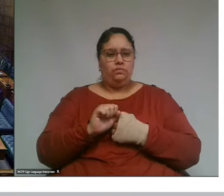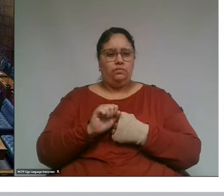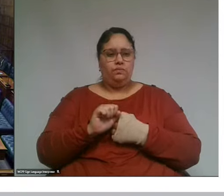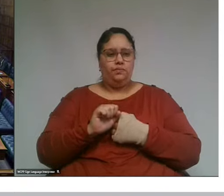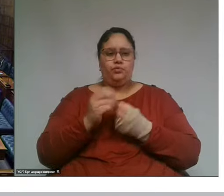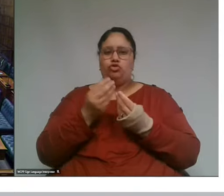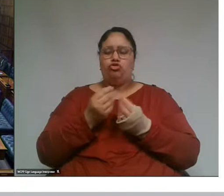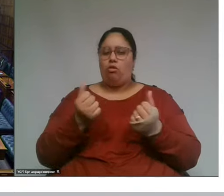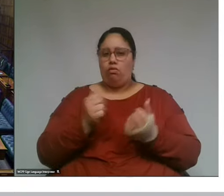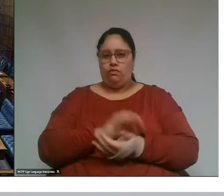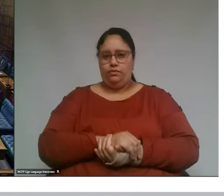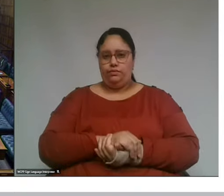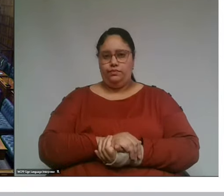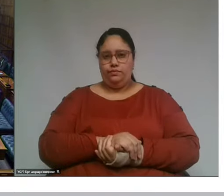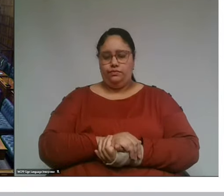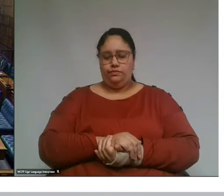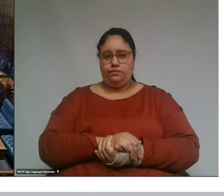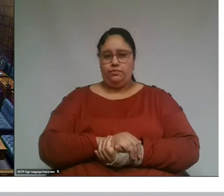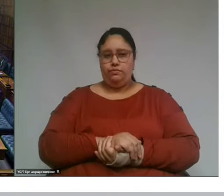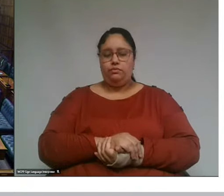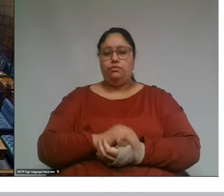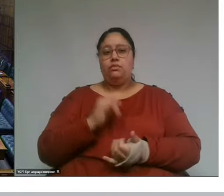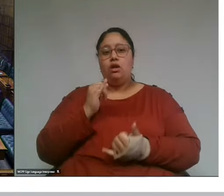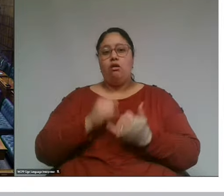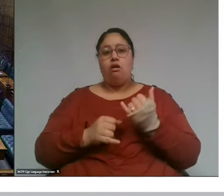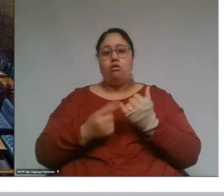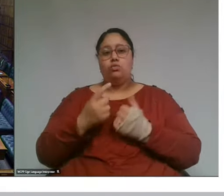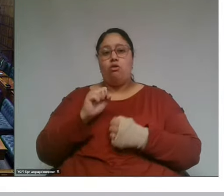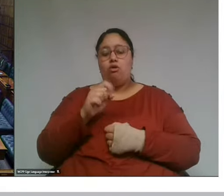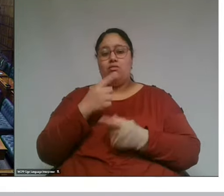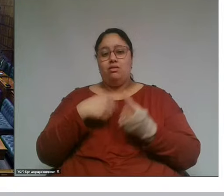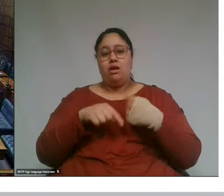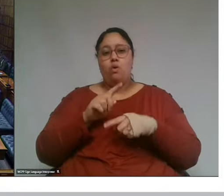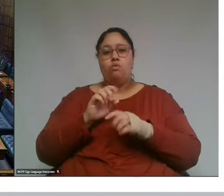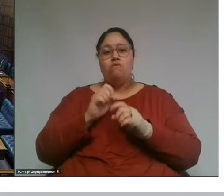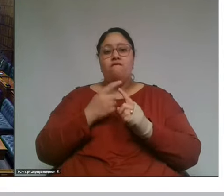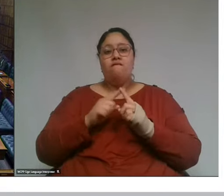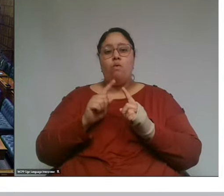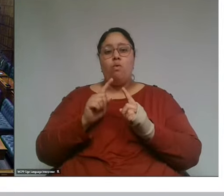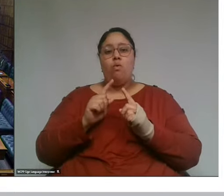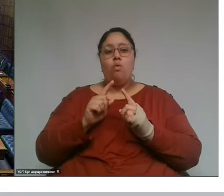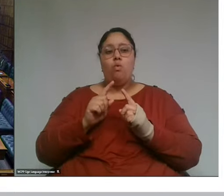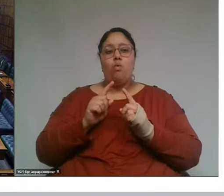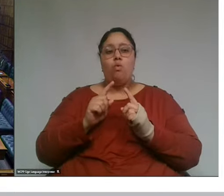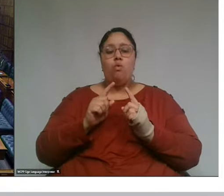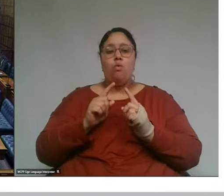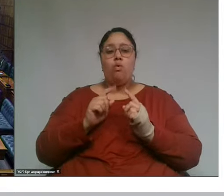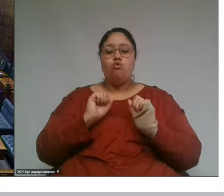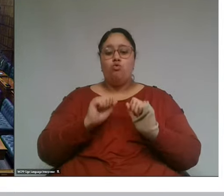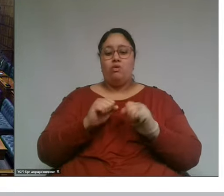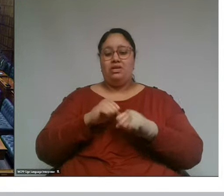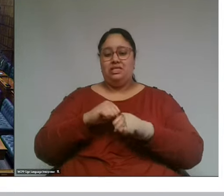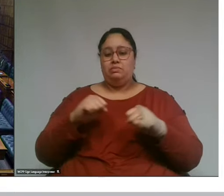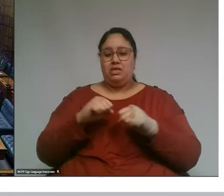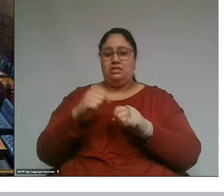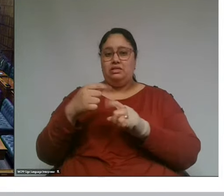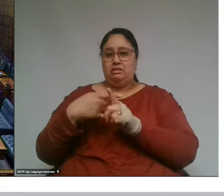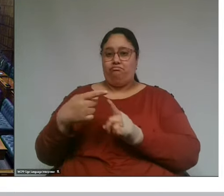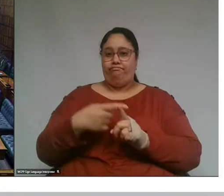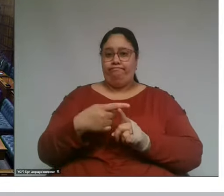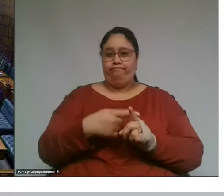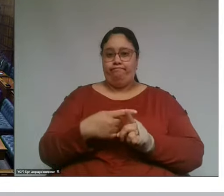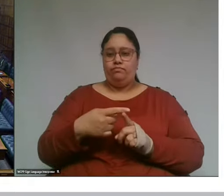being solved and my last one on this round is that in terms of tenanting of your space What